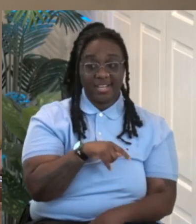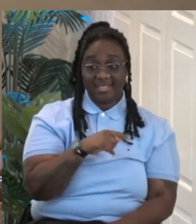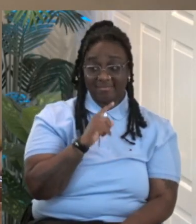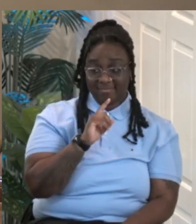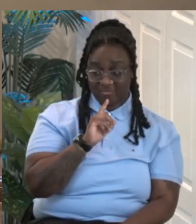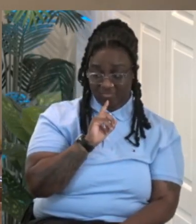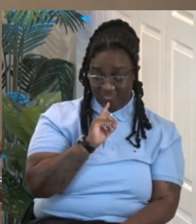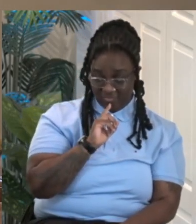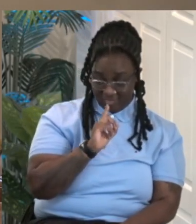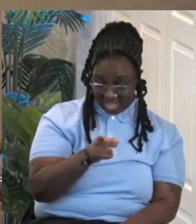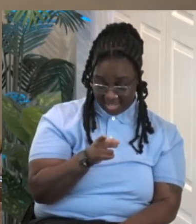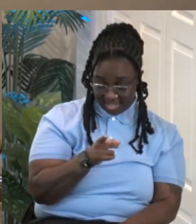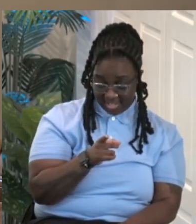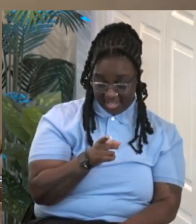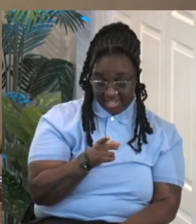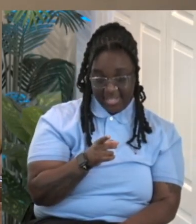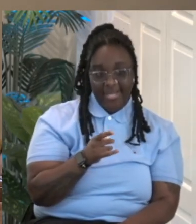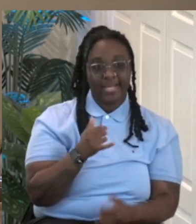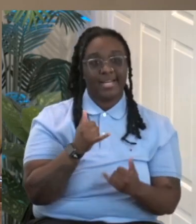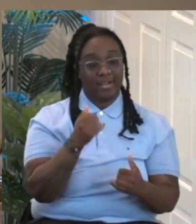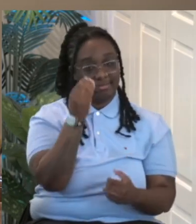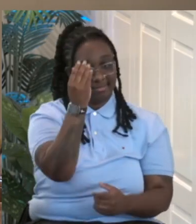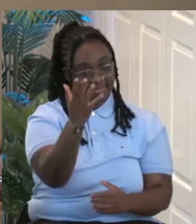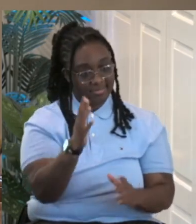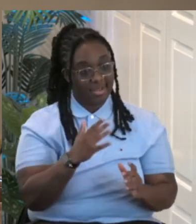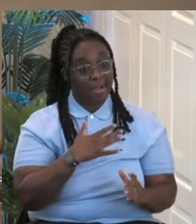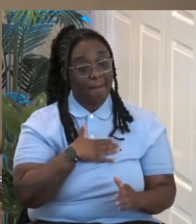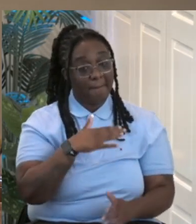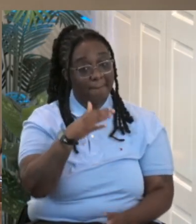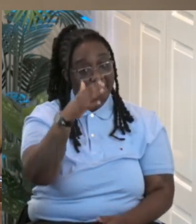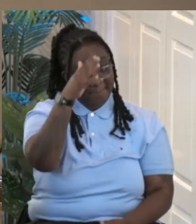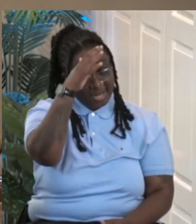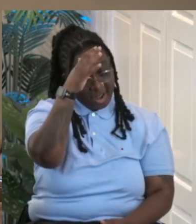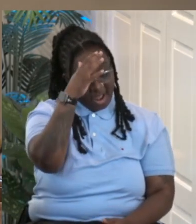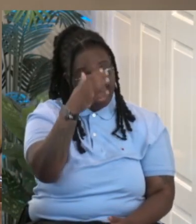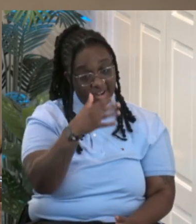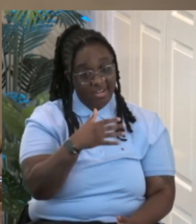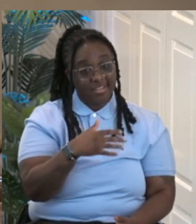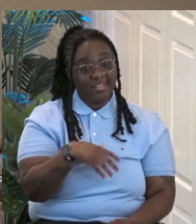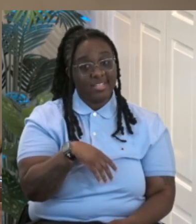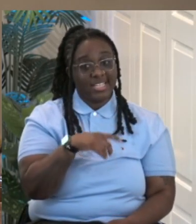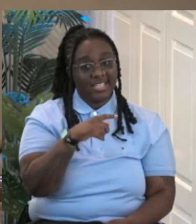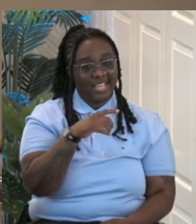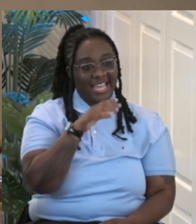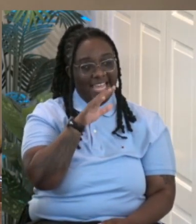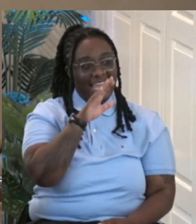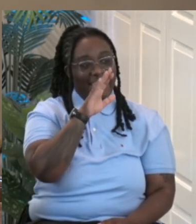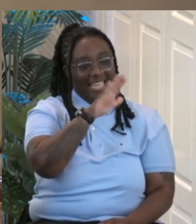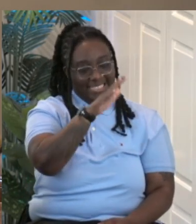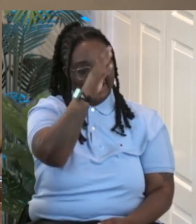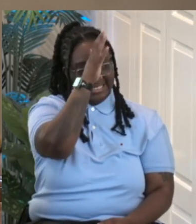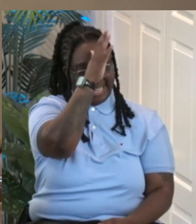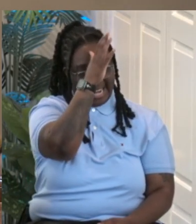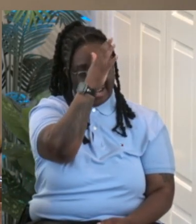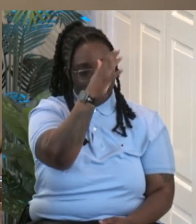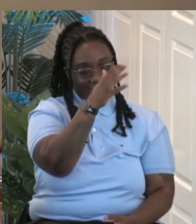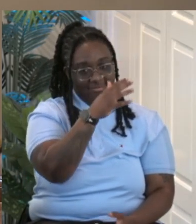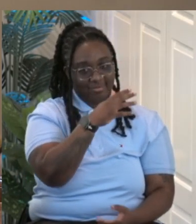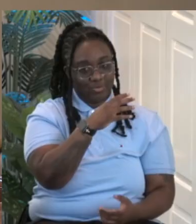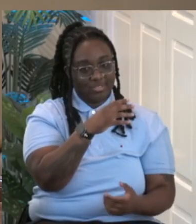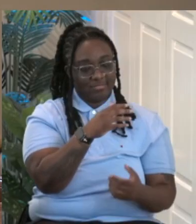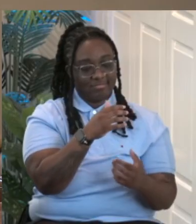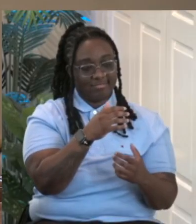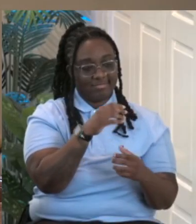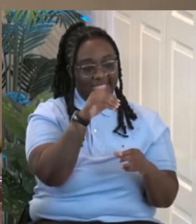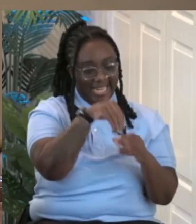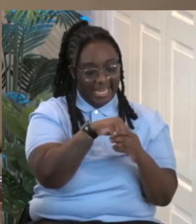He said, now my father was the son of a minister. And he said, are you sure? And I said, no, I'm not